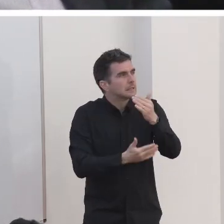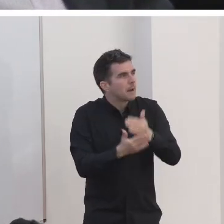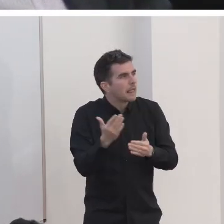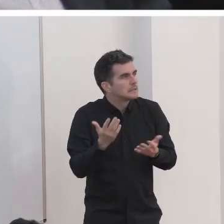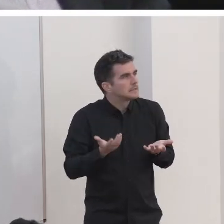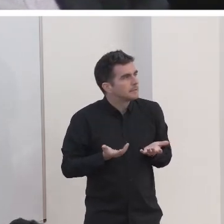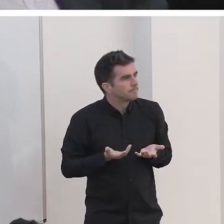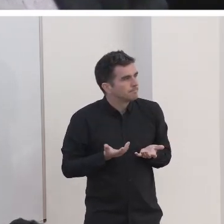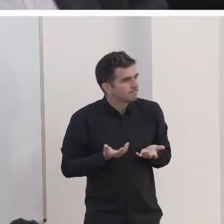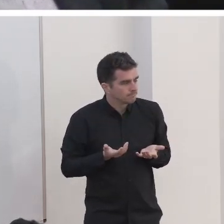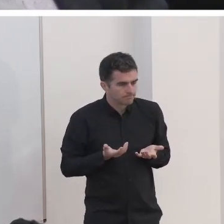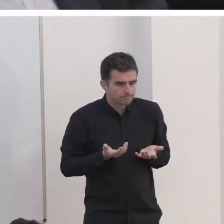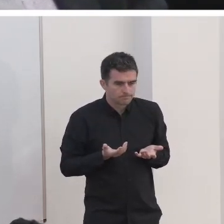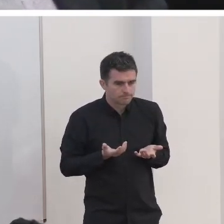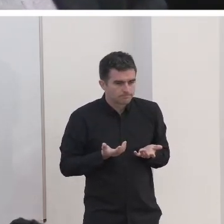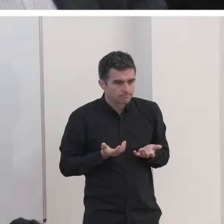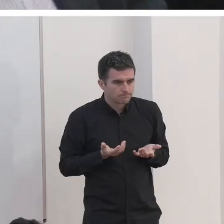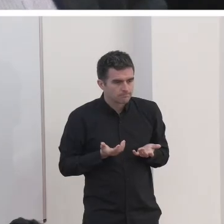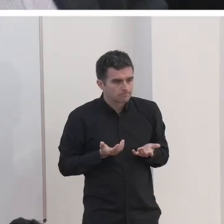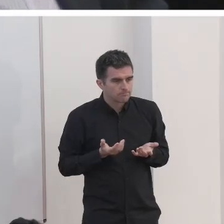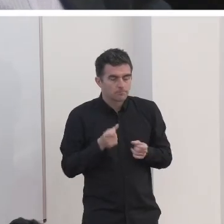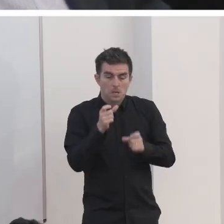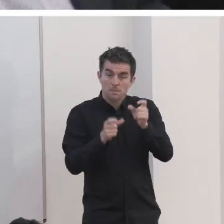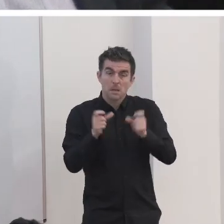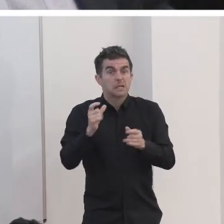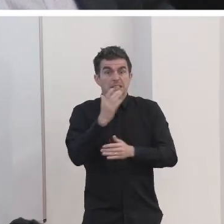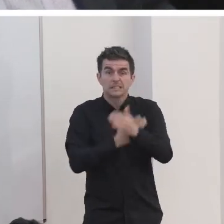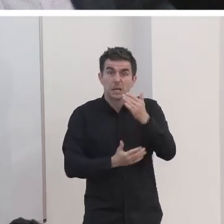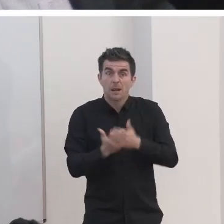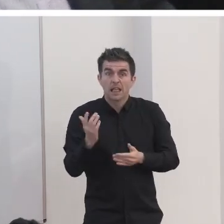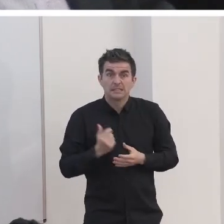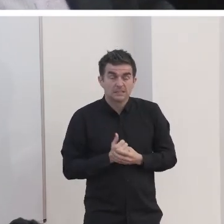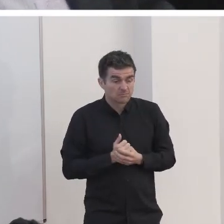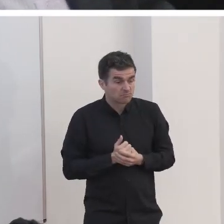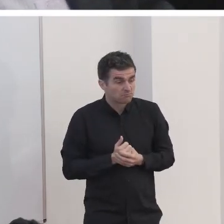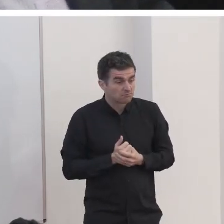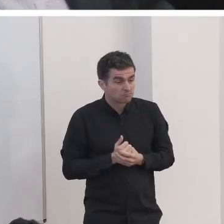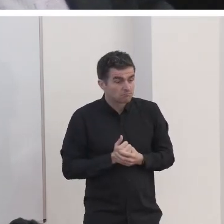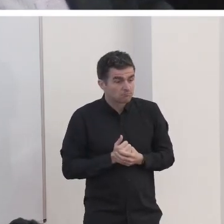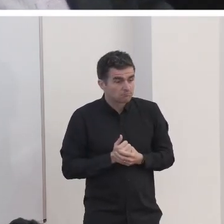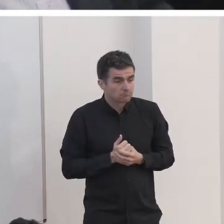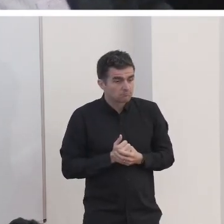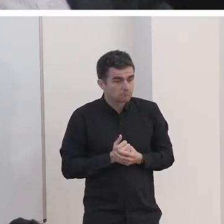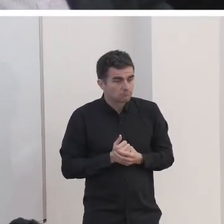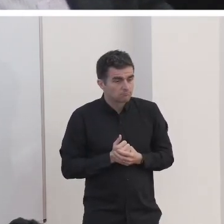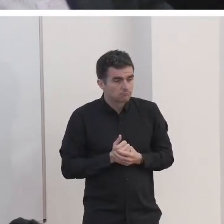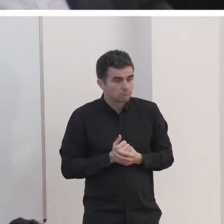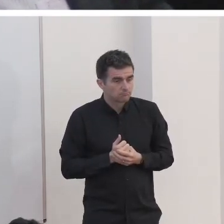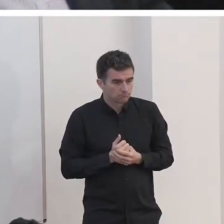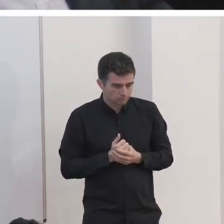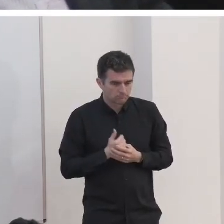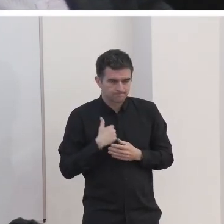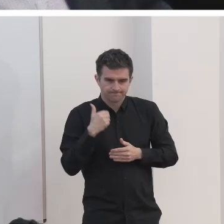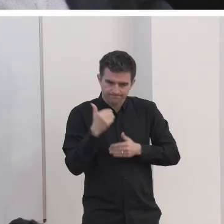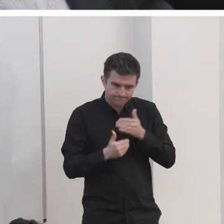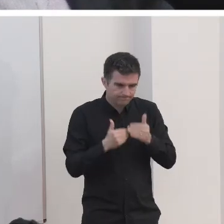we don't have that freedom and respect within our various homes, which is very, very difficult